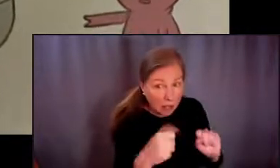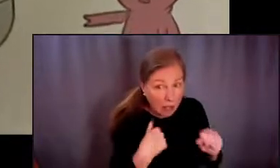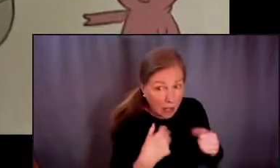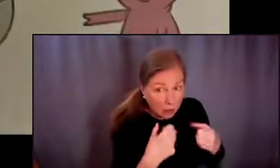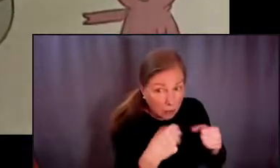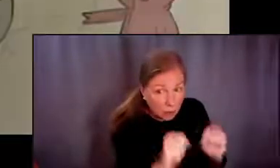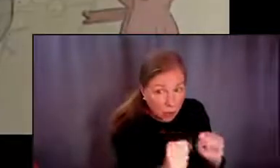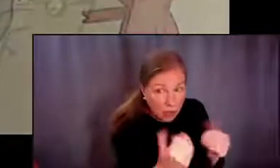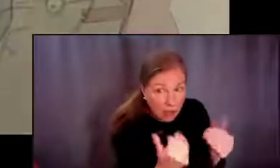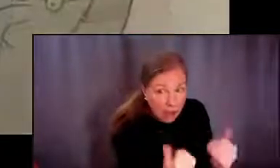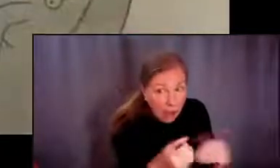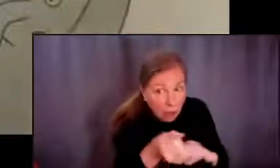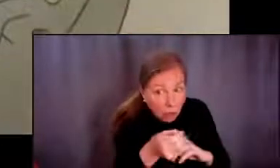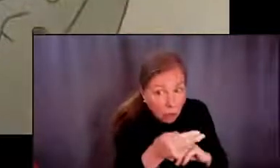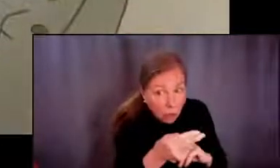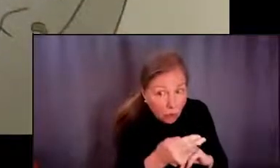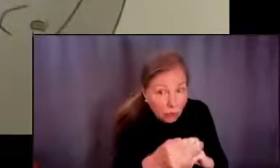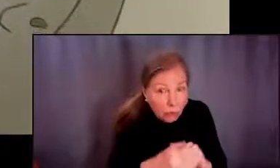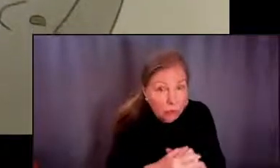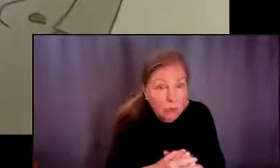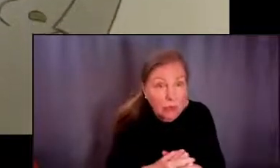now?